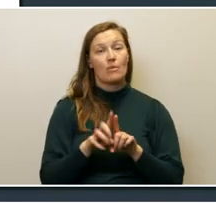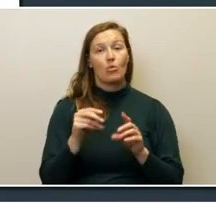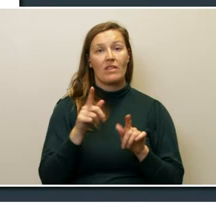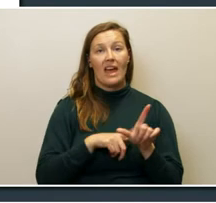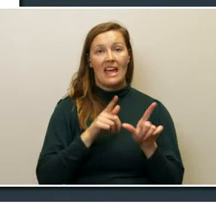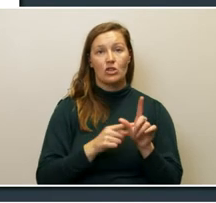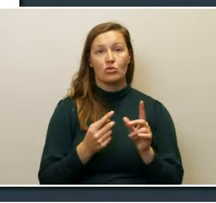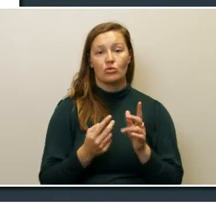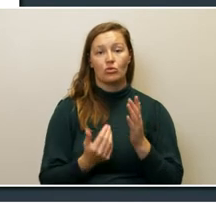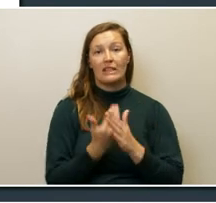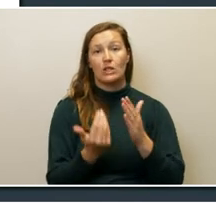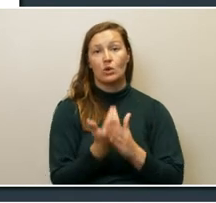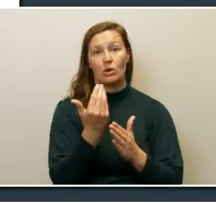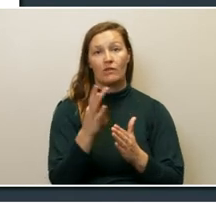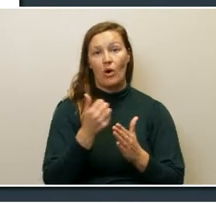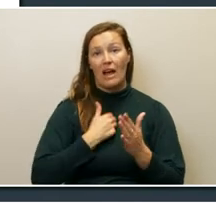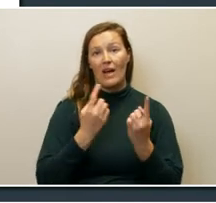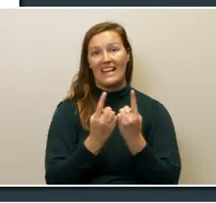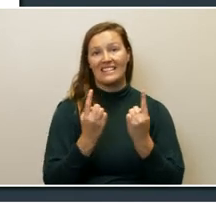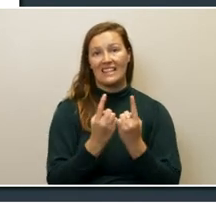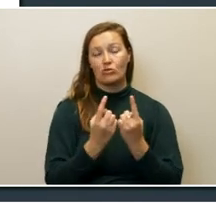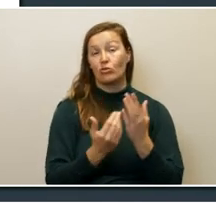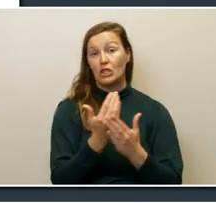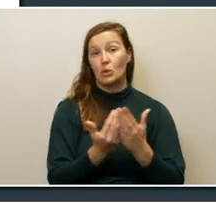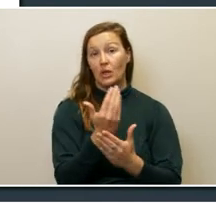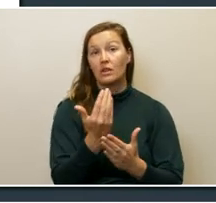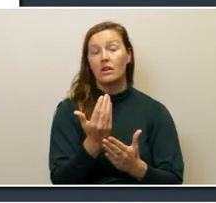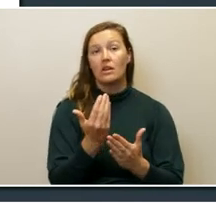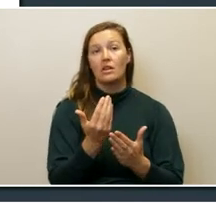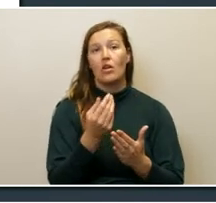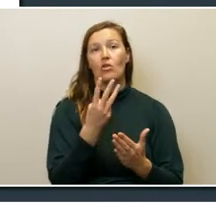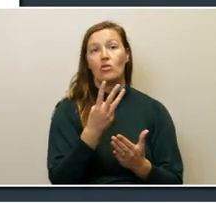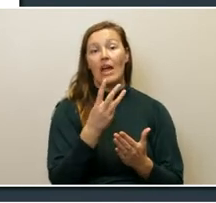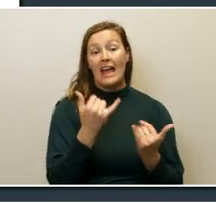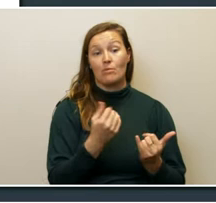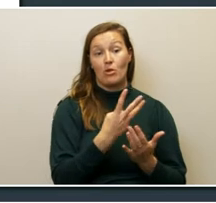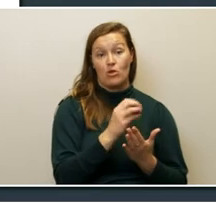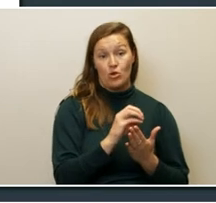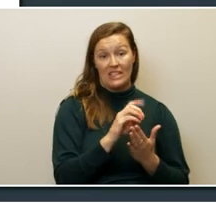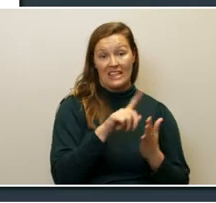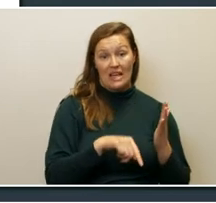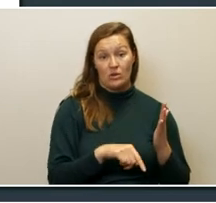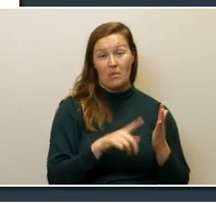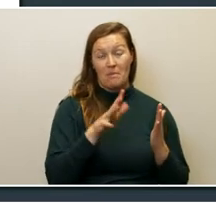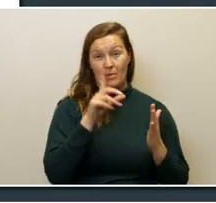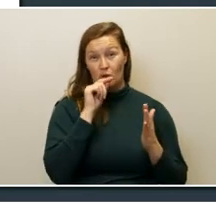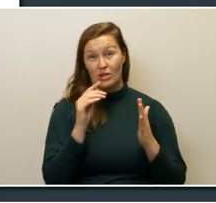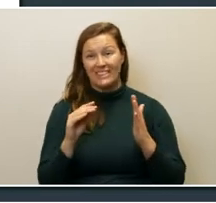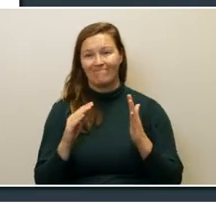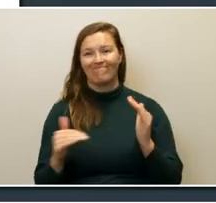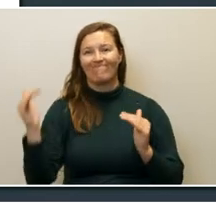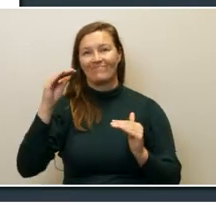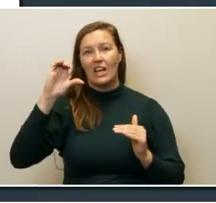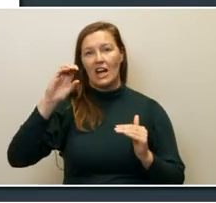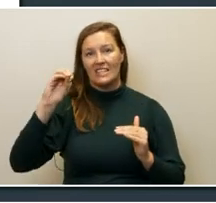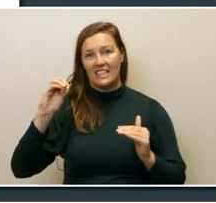annual renewal for our asset renewal. Sorry, you put 30 at the moment. We'd like you to consider putting 90